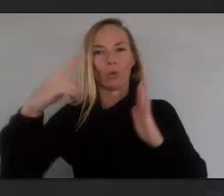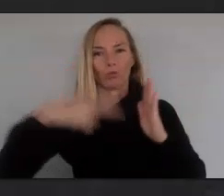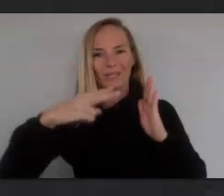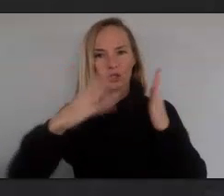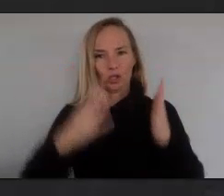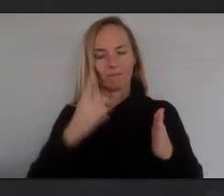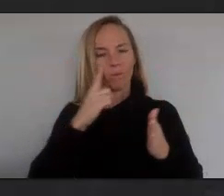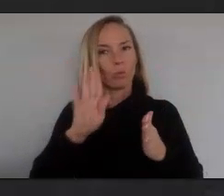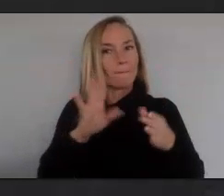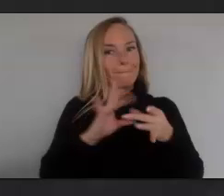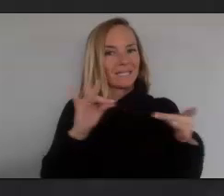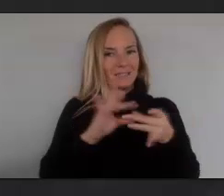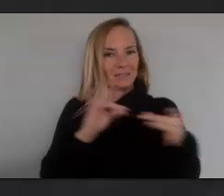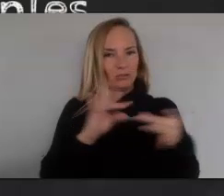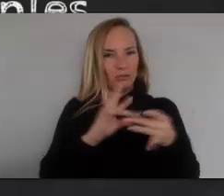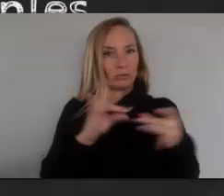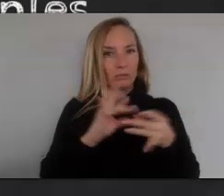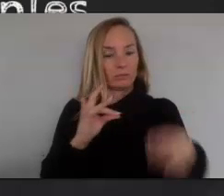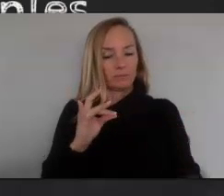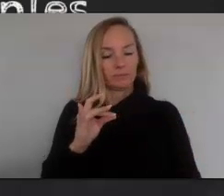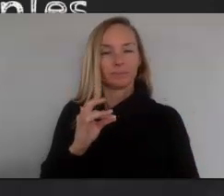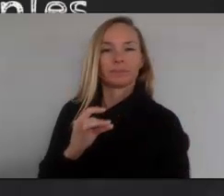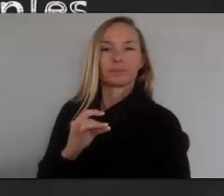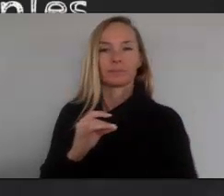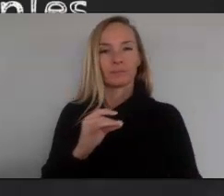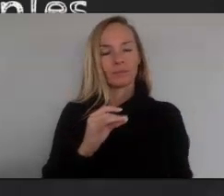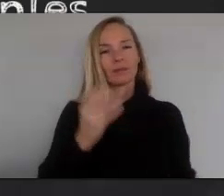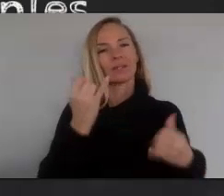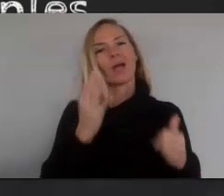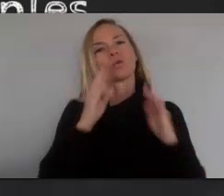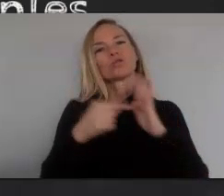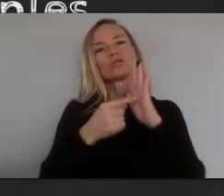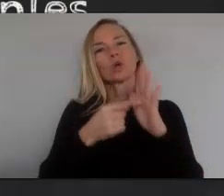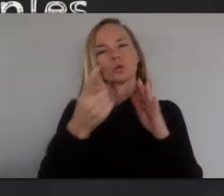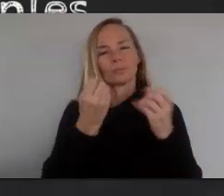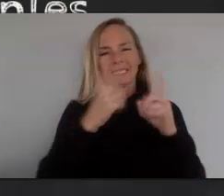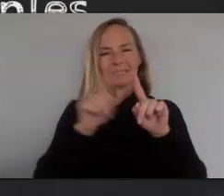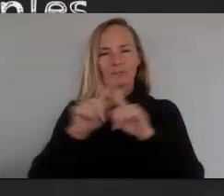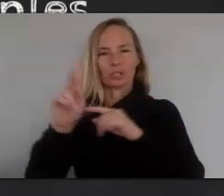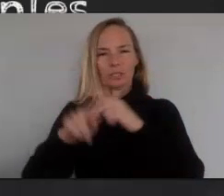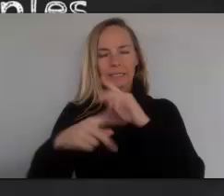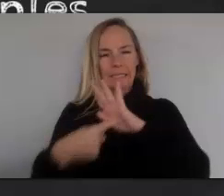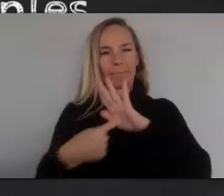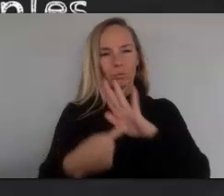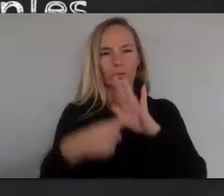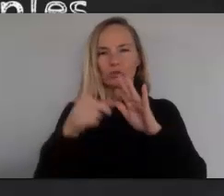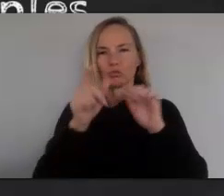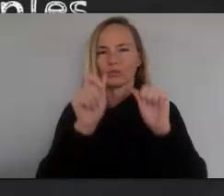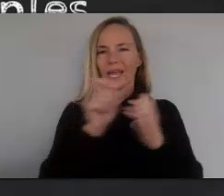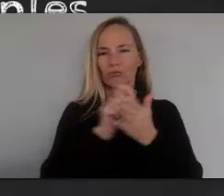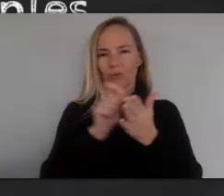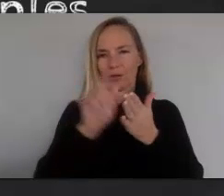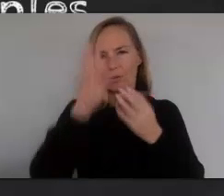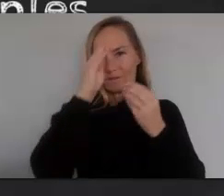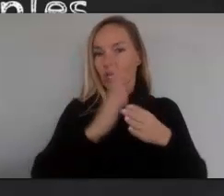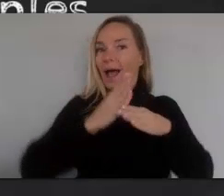your message about your topic. Now I'm going to show you several types of background information that you can write in your essay after the